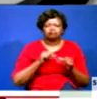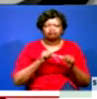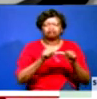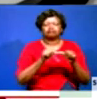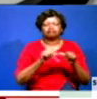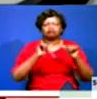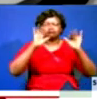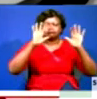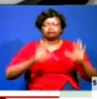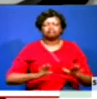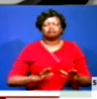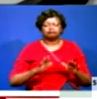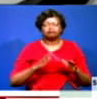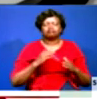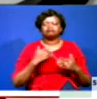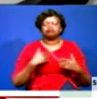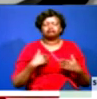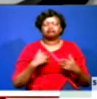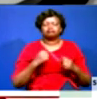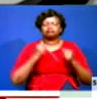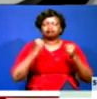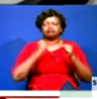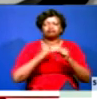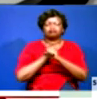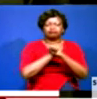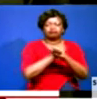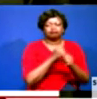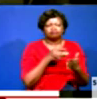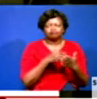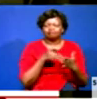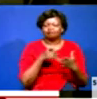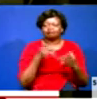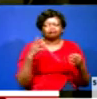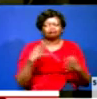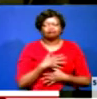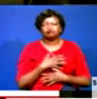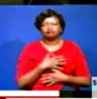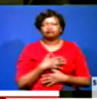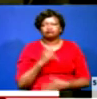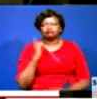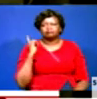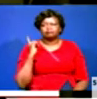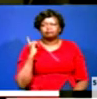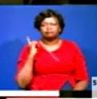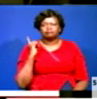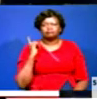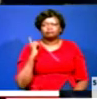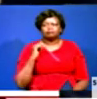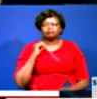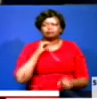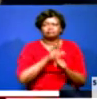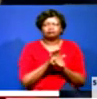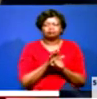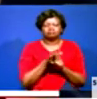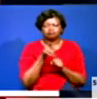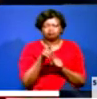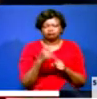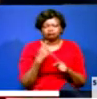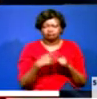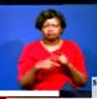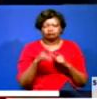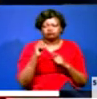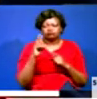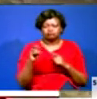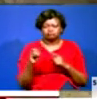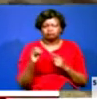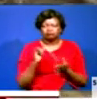to building strong buffers against cyclical shocks. The COVID-19 pandemic in 2020, which